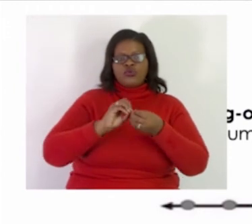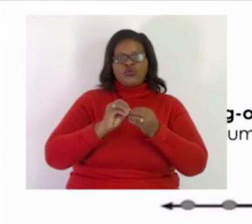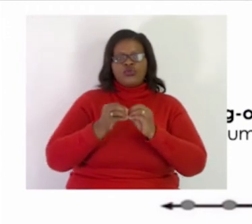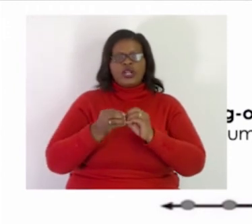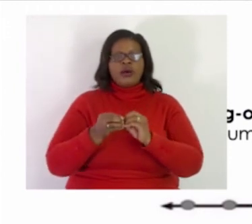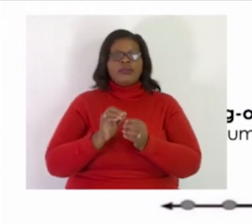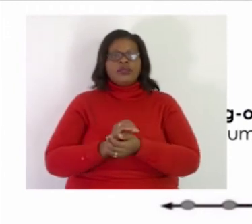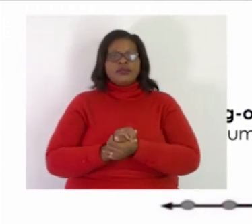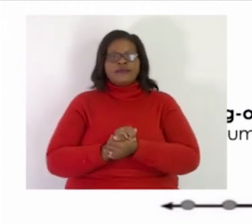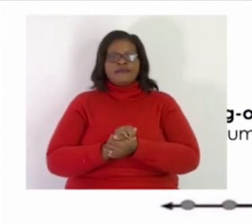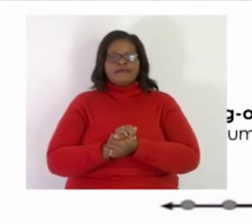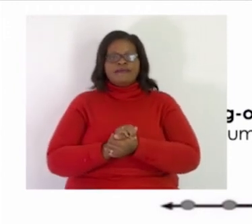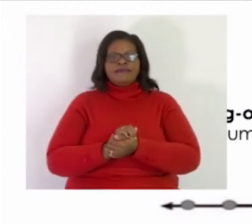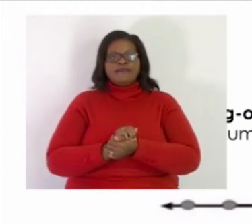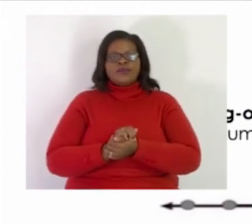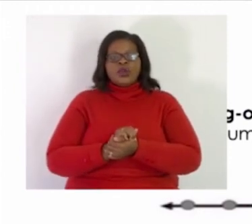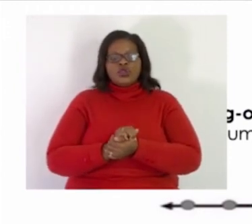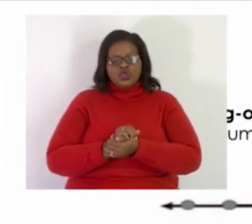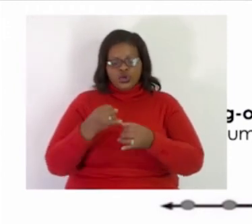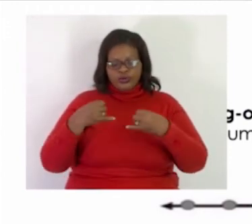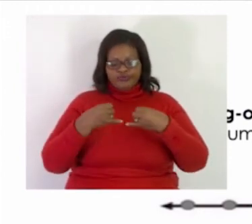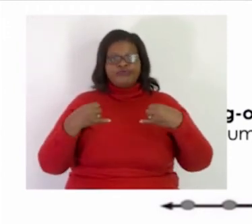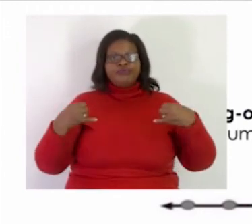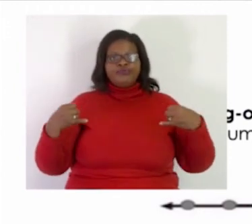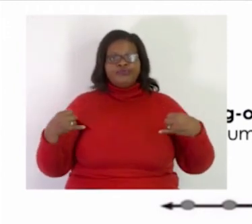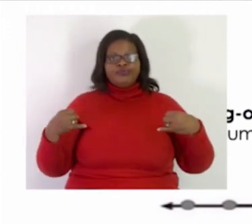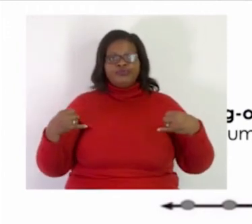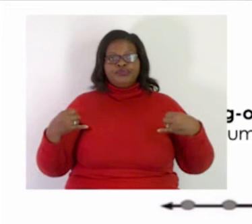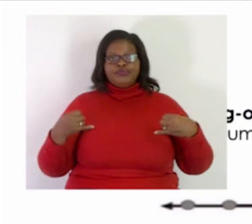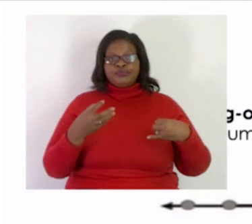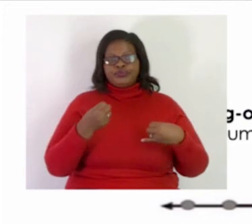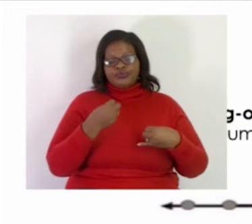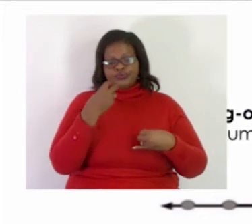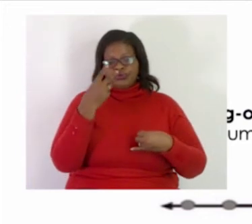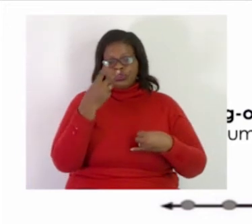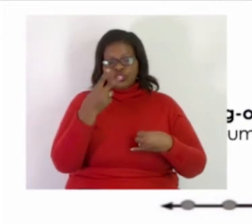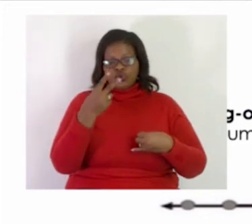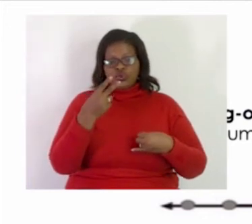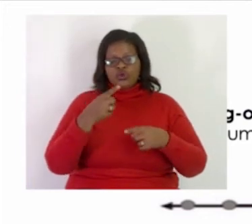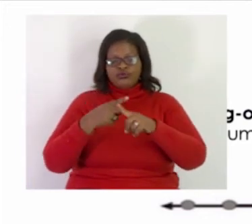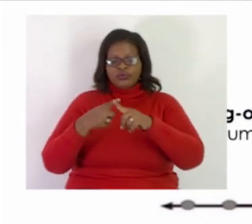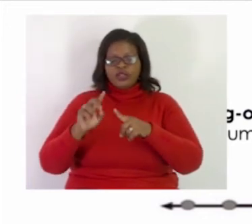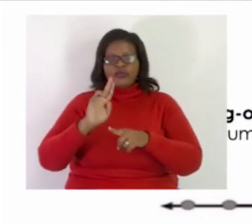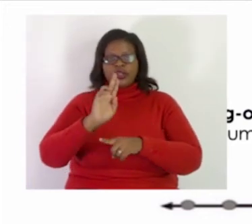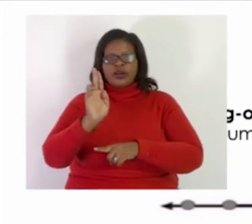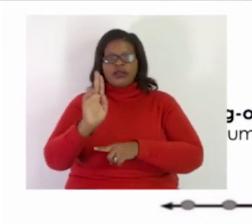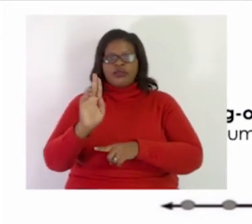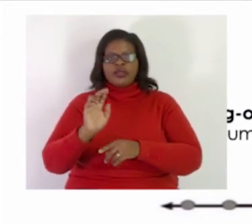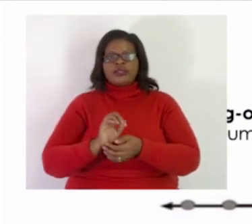notes. On this number line, there are 2 hundreds indicated,